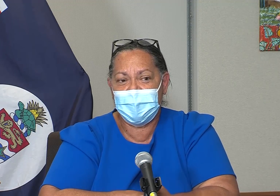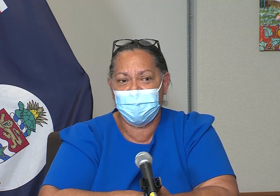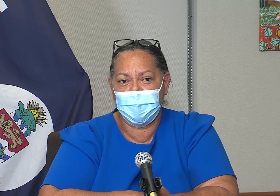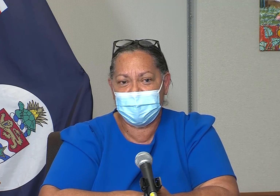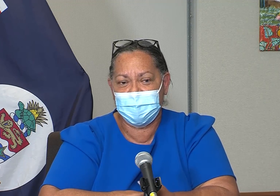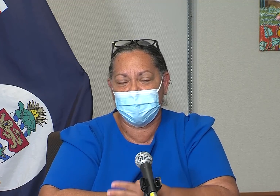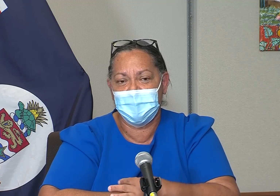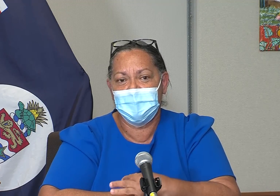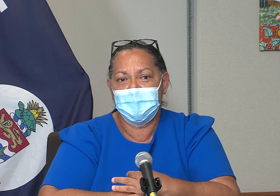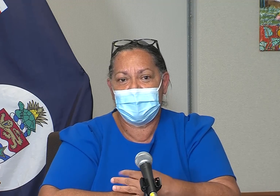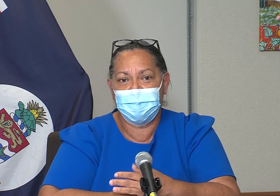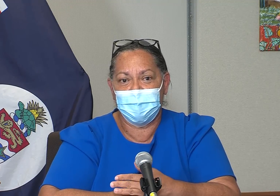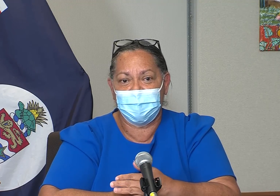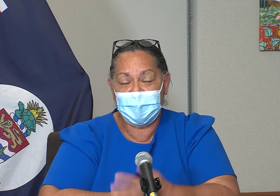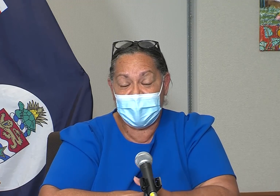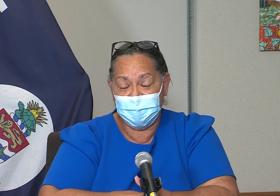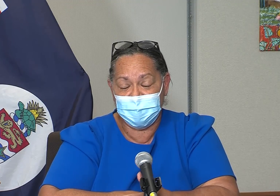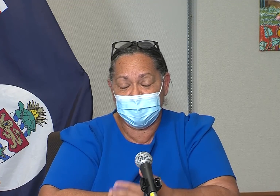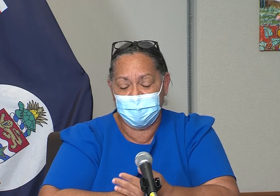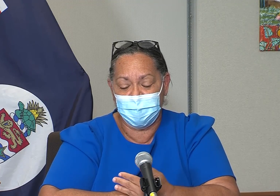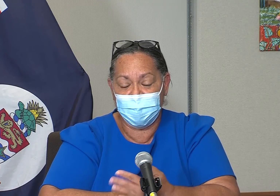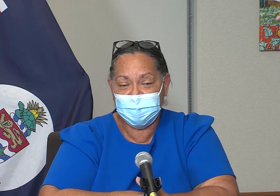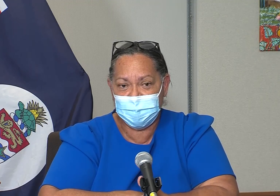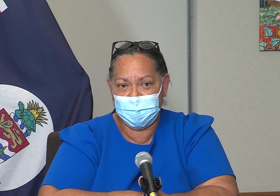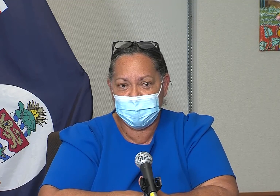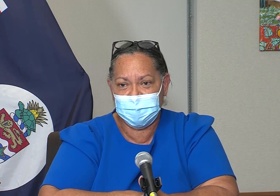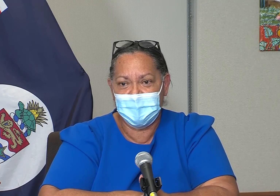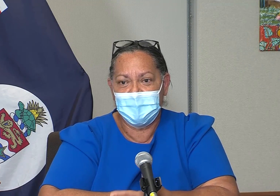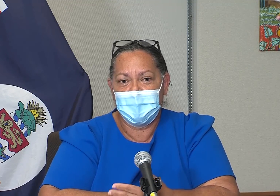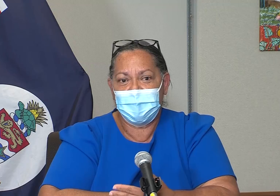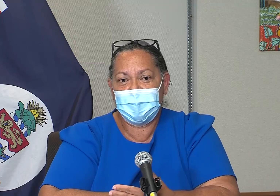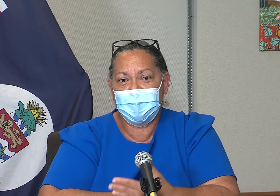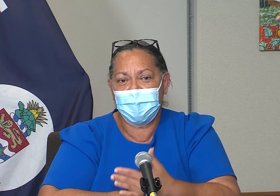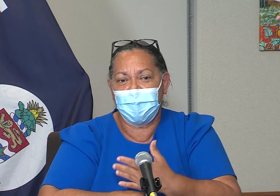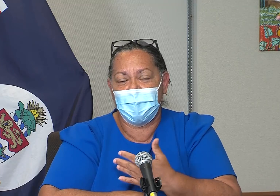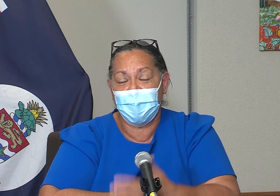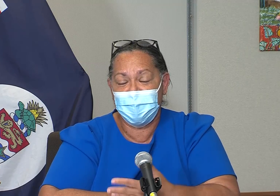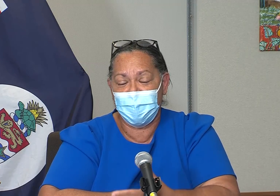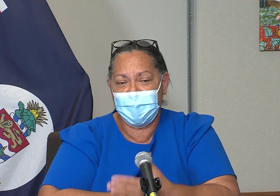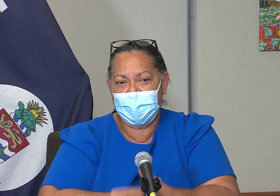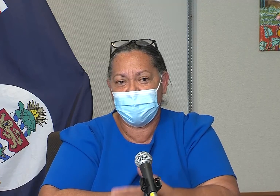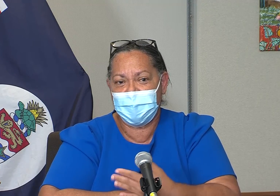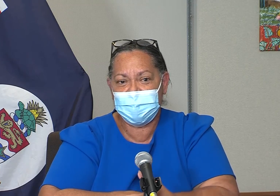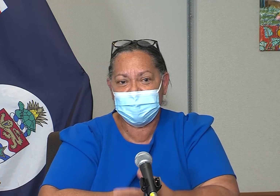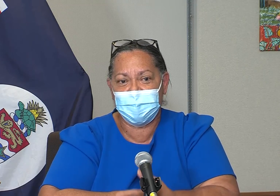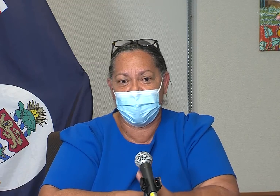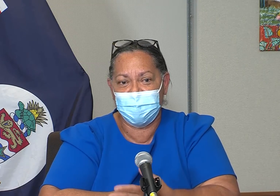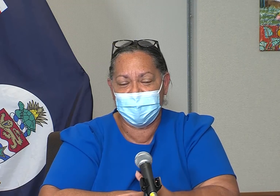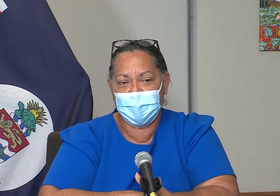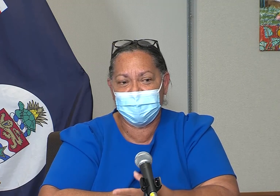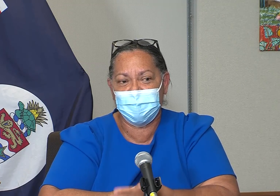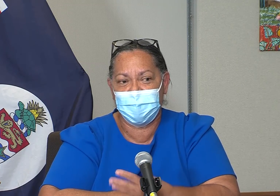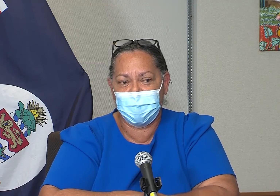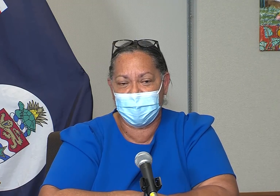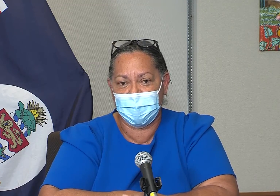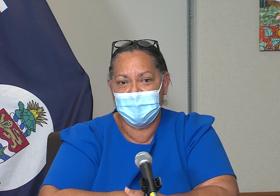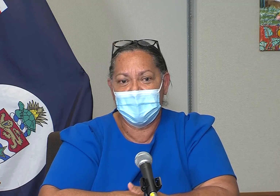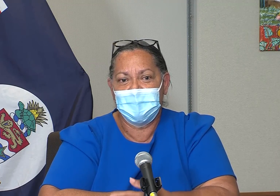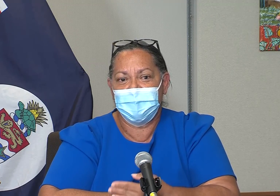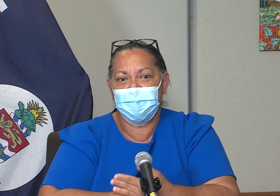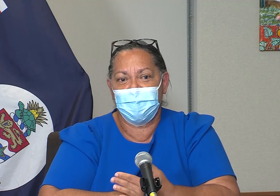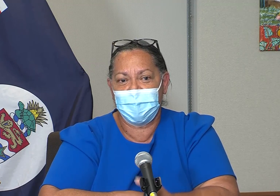with innovative financial principles that, although we have less than 100,000